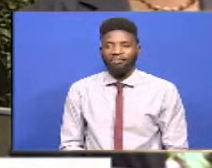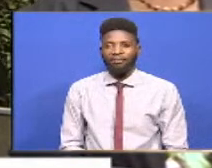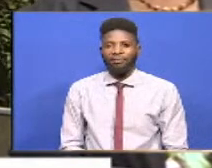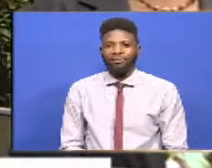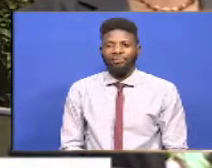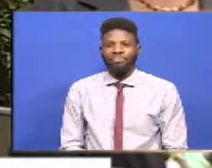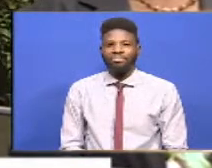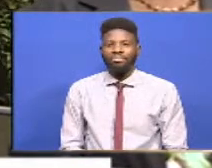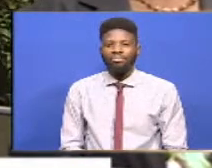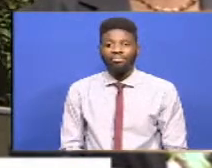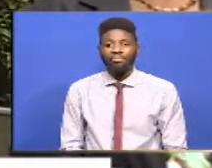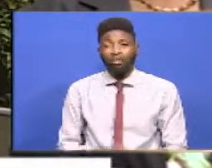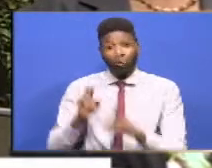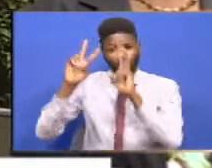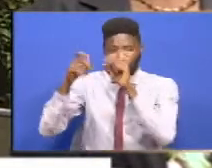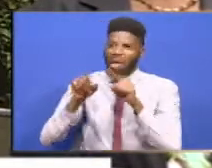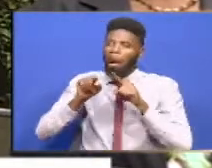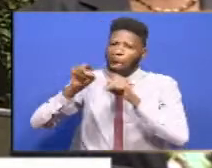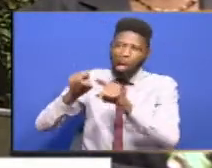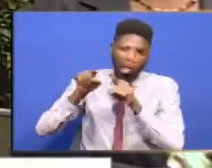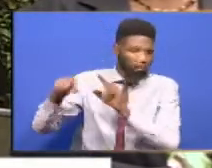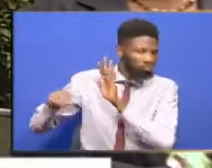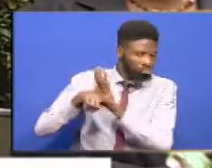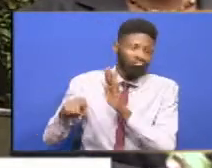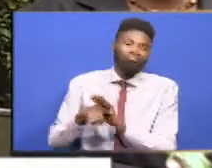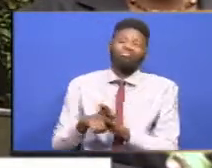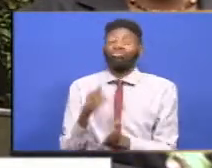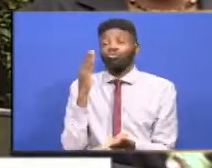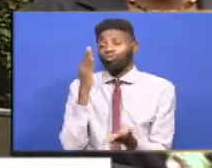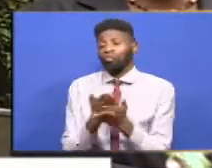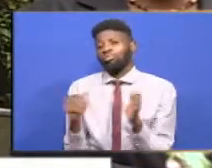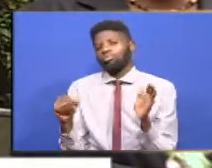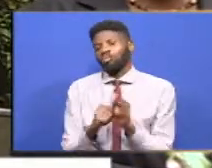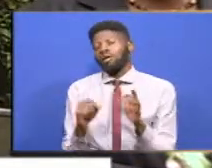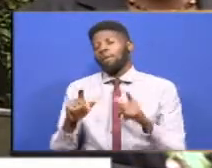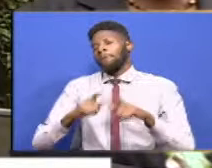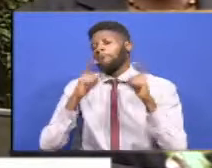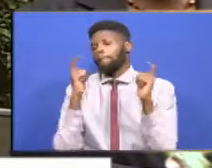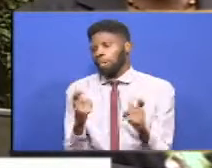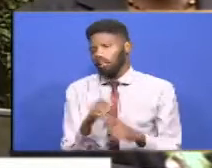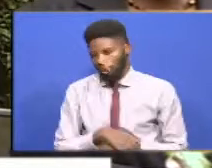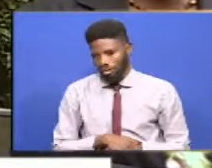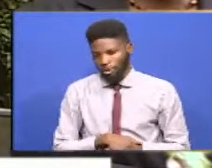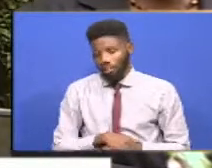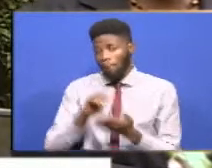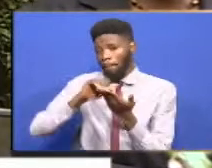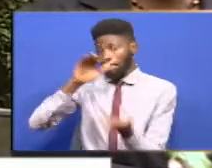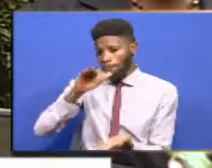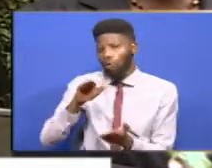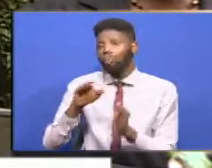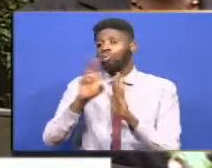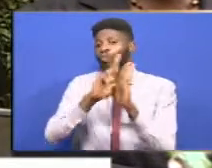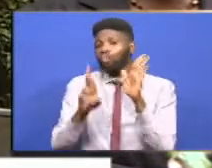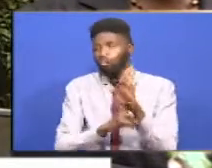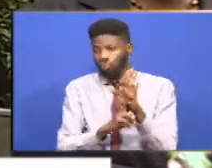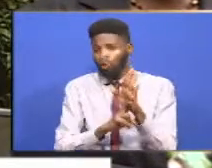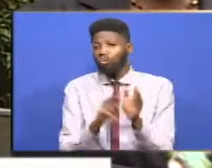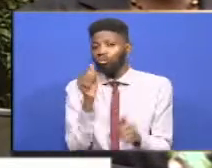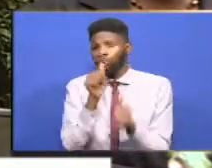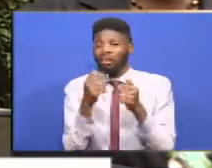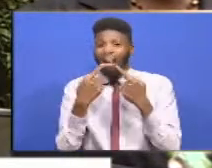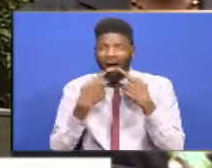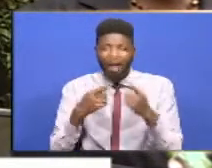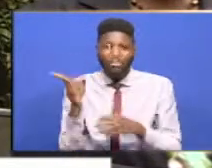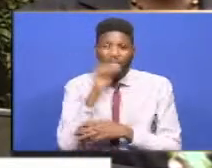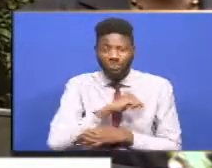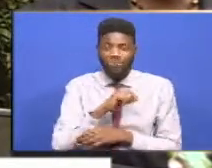So the issue of stigma, yes, is a big problem, more so especially with the containment measures that are in place, because